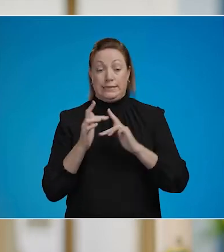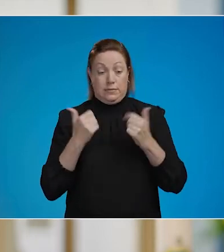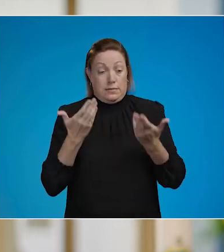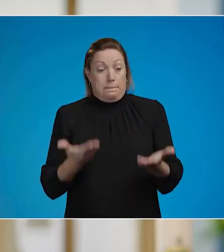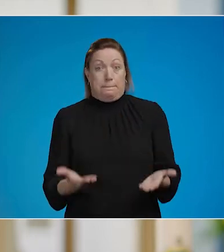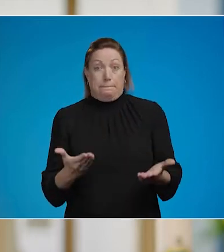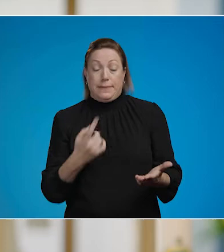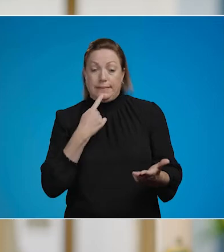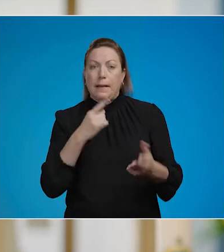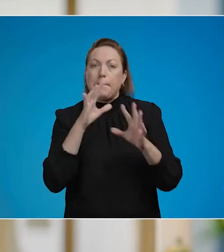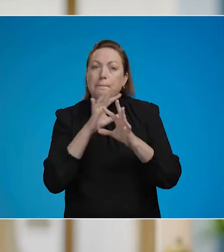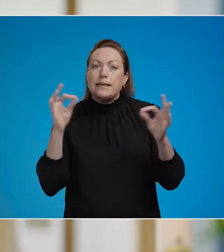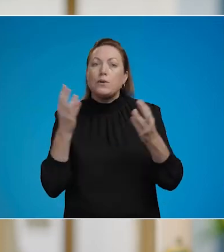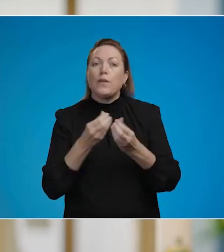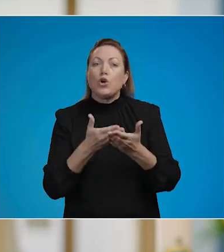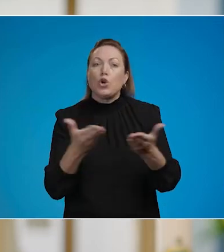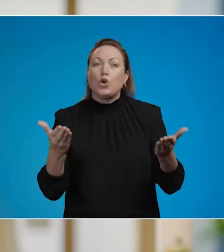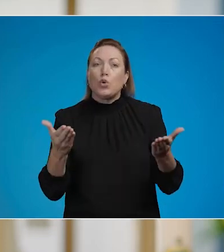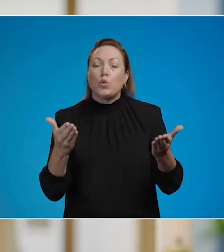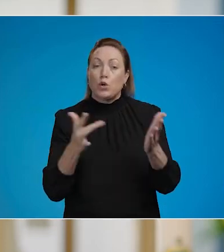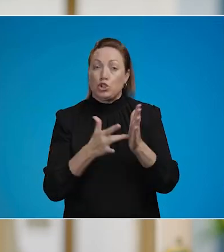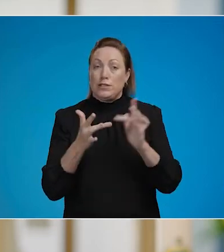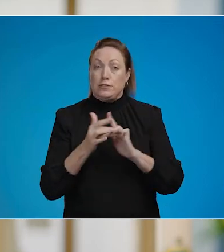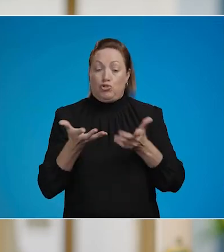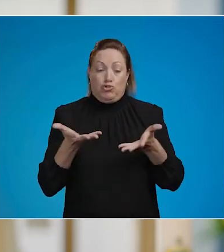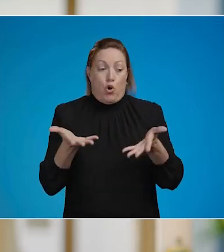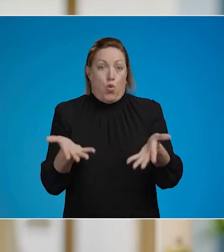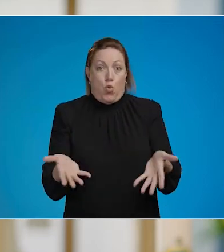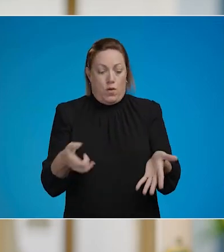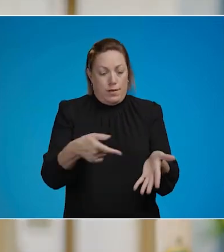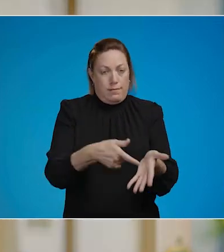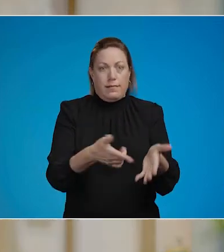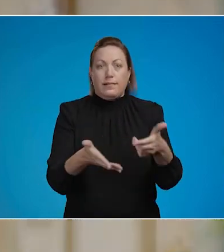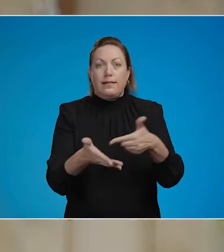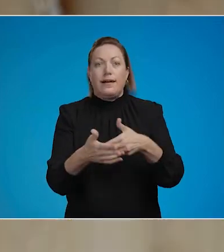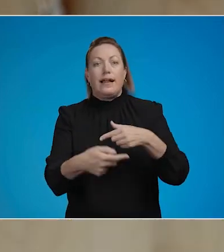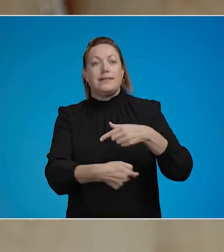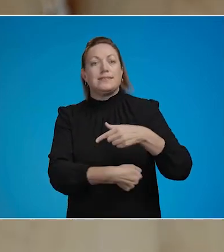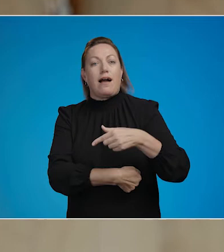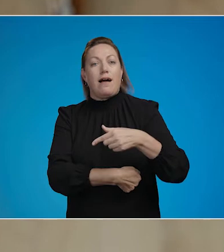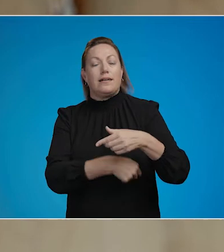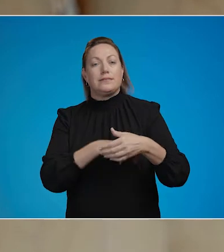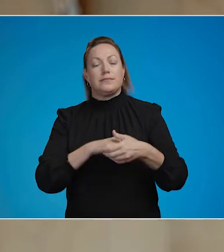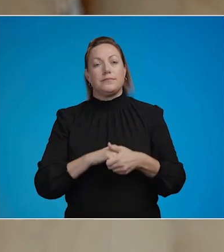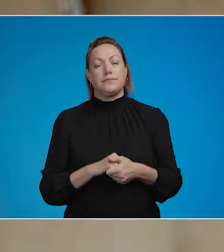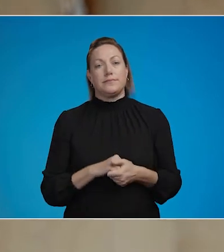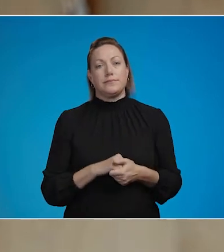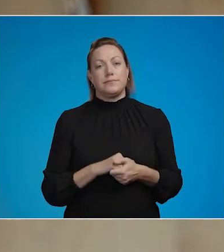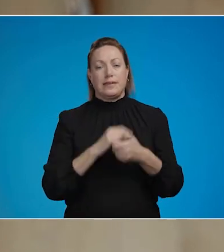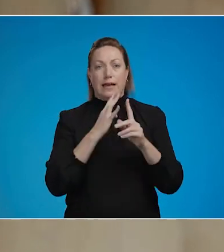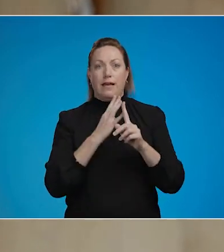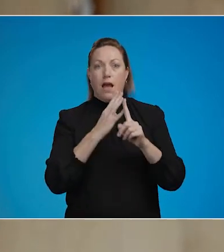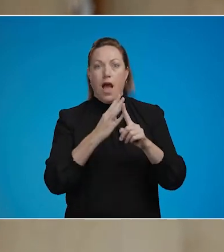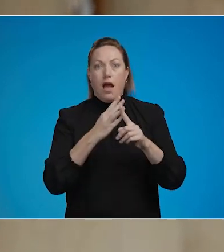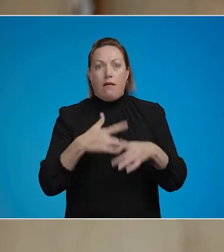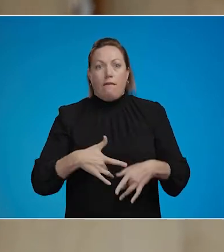be with you. And showed them his hands and his side. The disciples were filled with